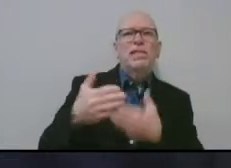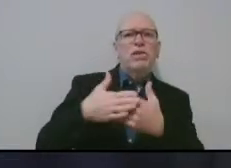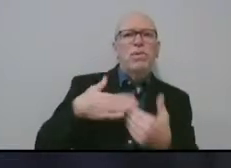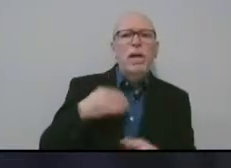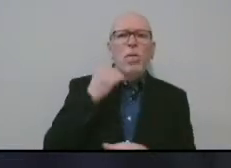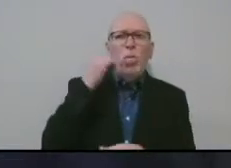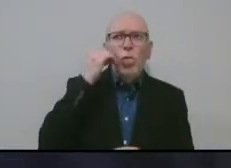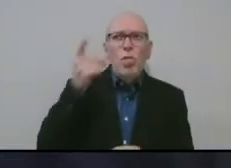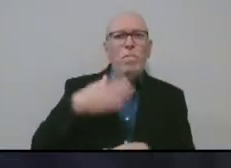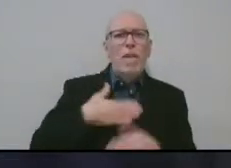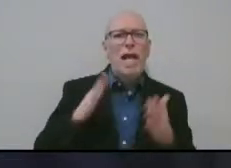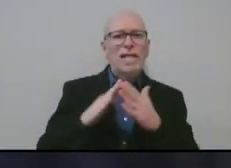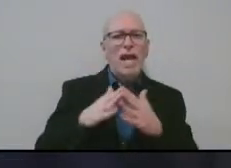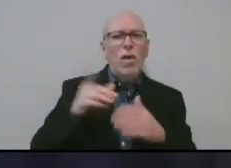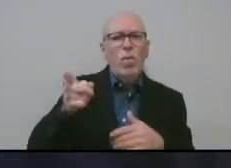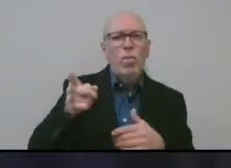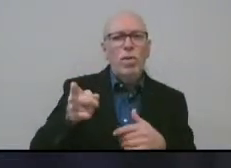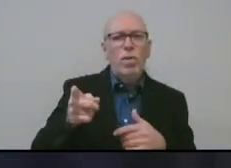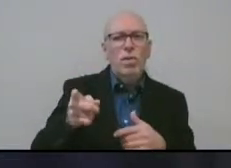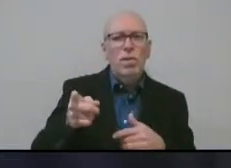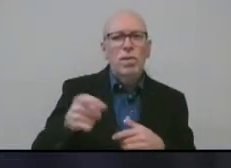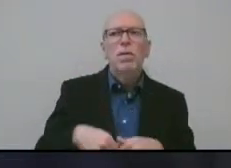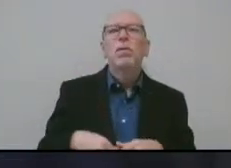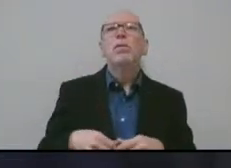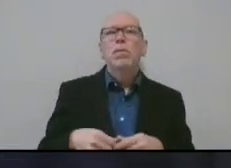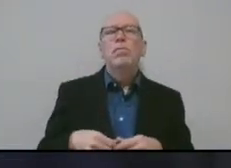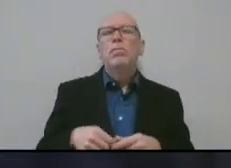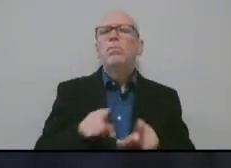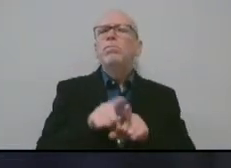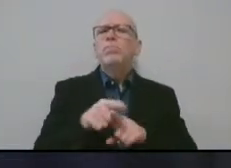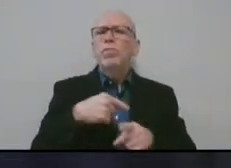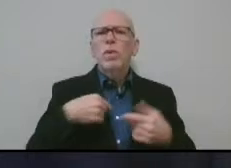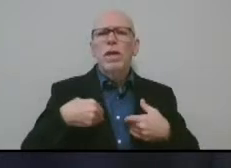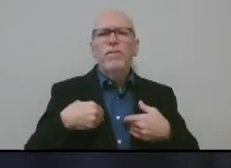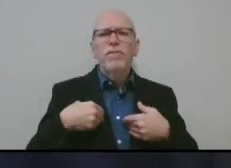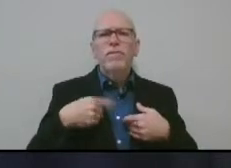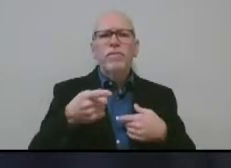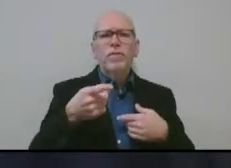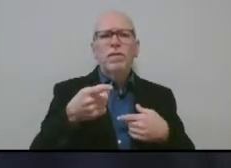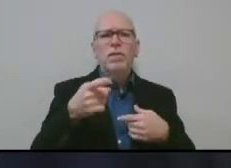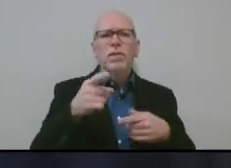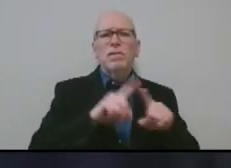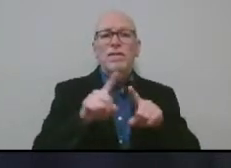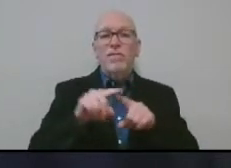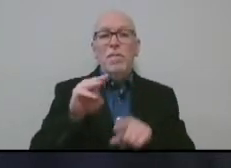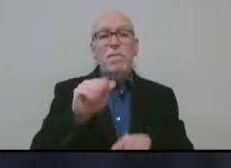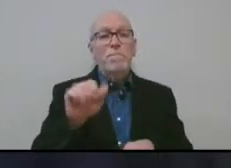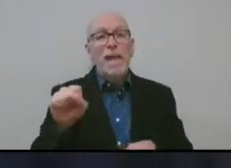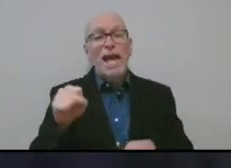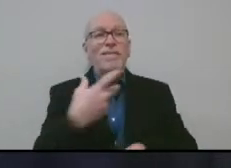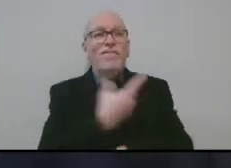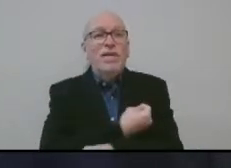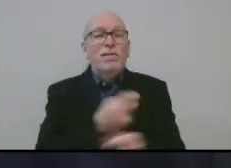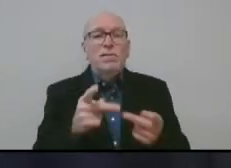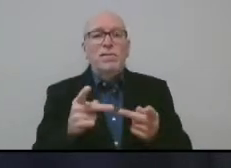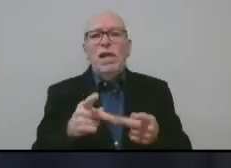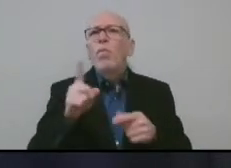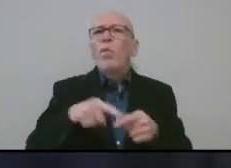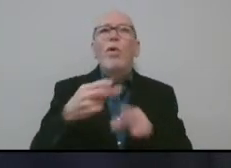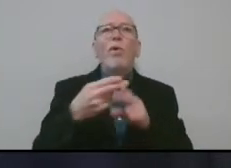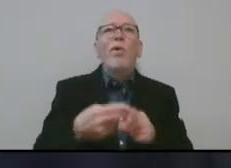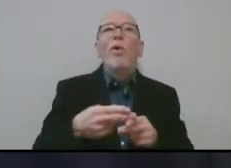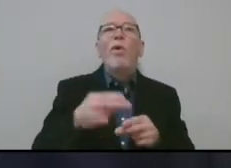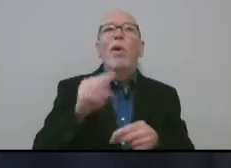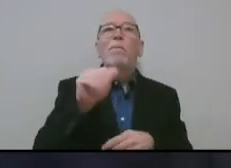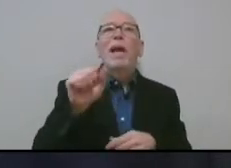town. And so I will also just add that we do have mass vaccination sites going on. I don't know what number anybody's looking for,